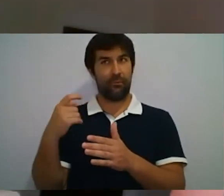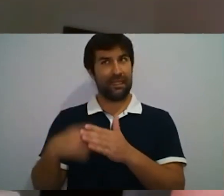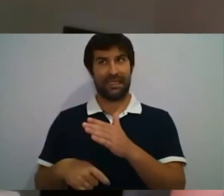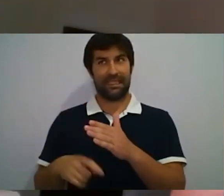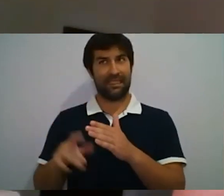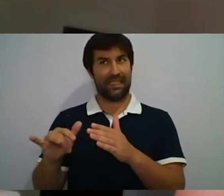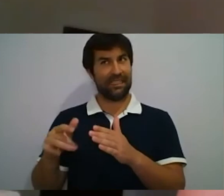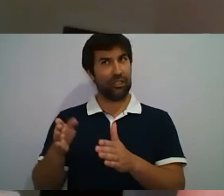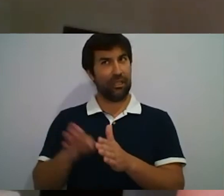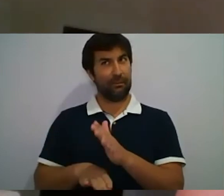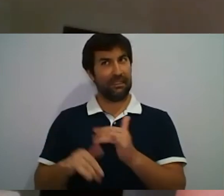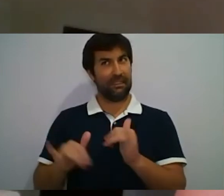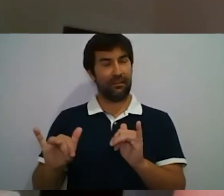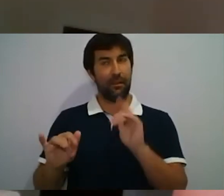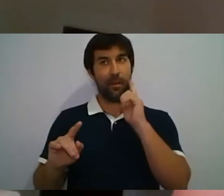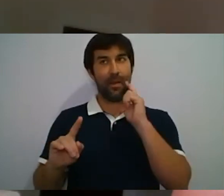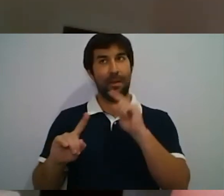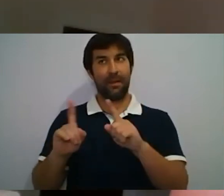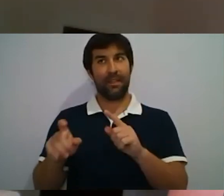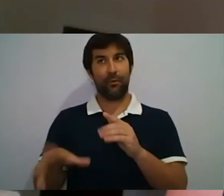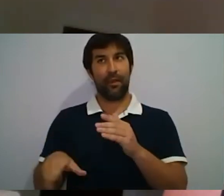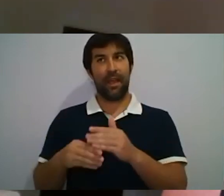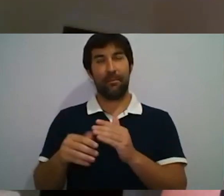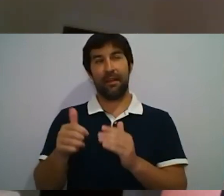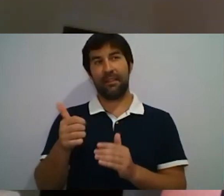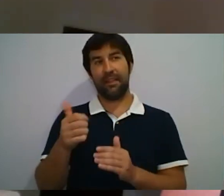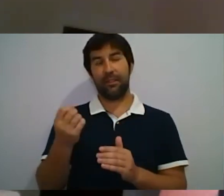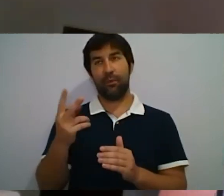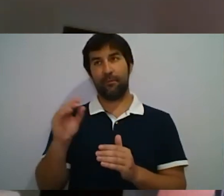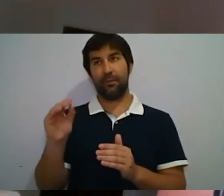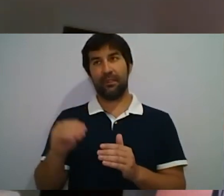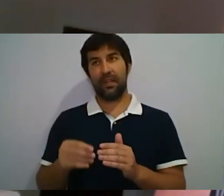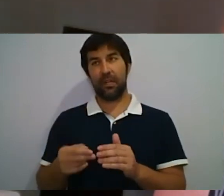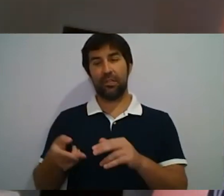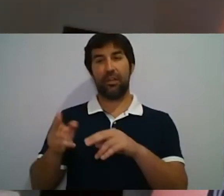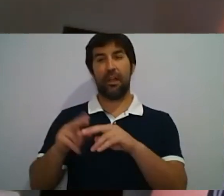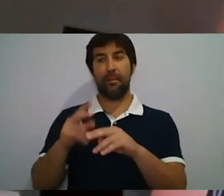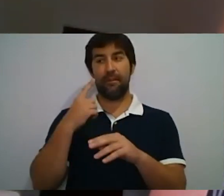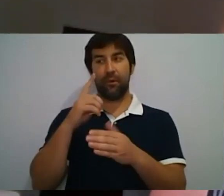these are large scale investments that need to be made. And so again,